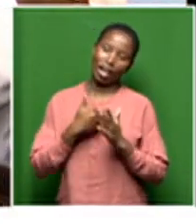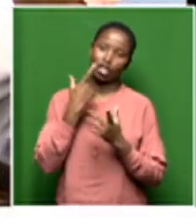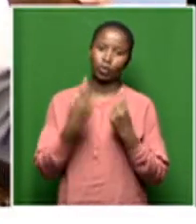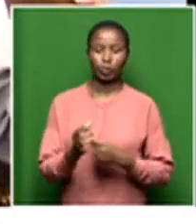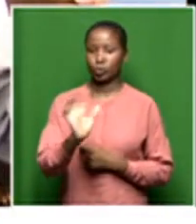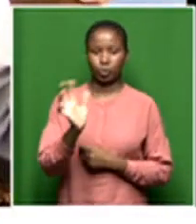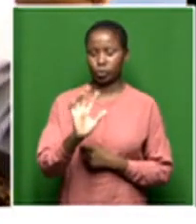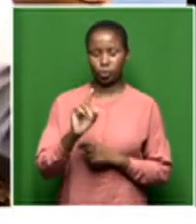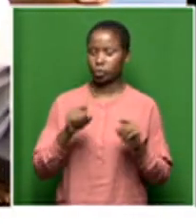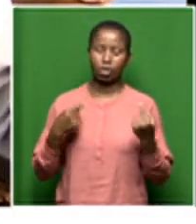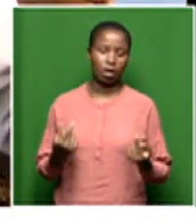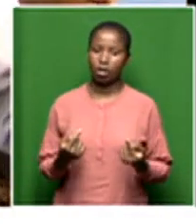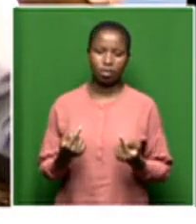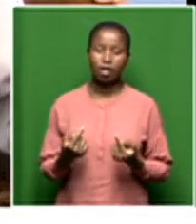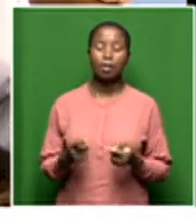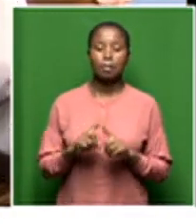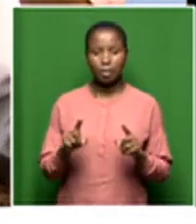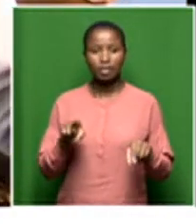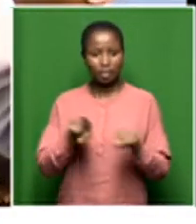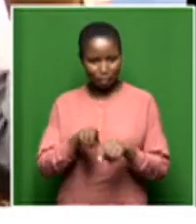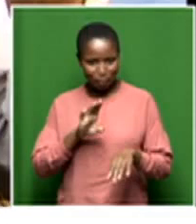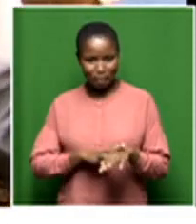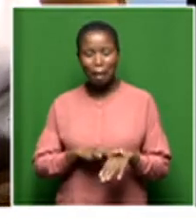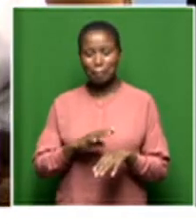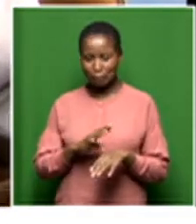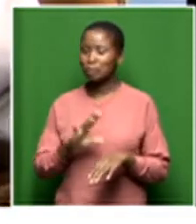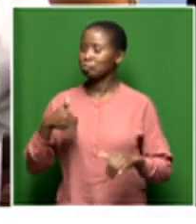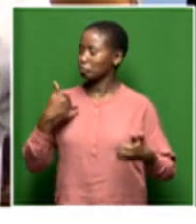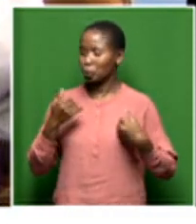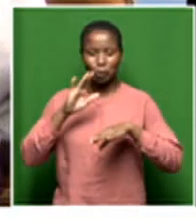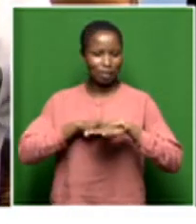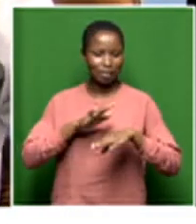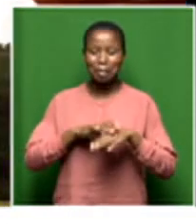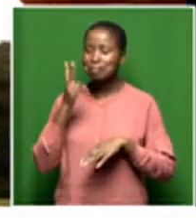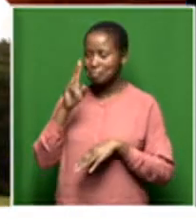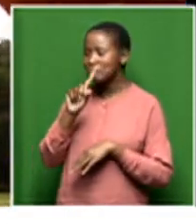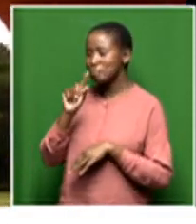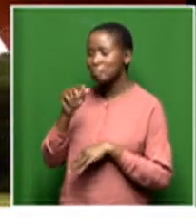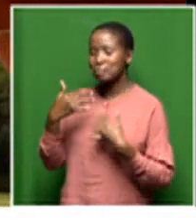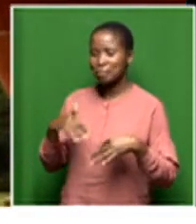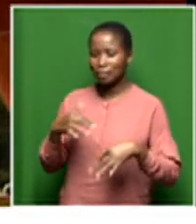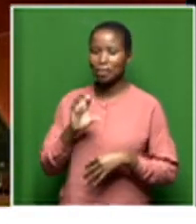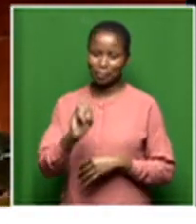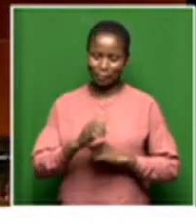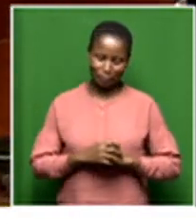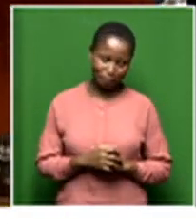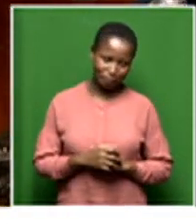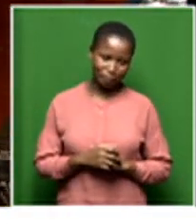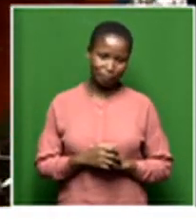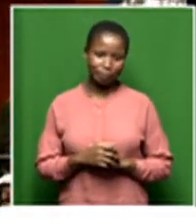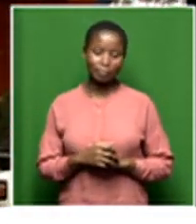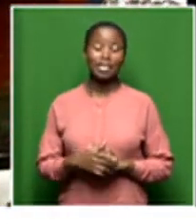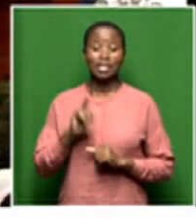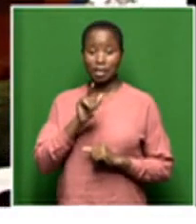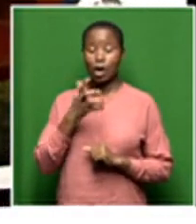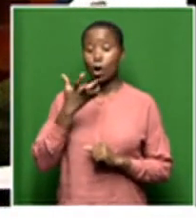idea here is to give you a great time, a memorable time, and a happily memorable time too. Learning to pilot a balloon is